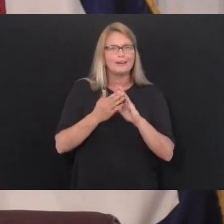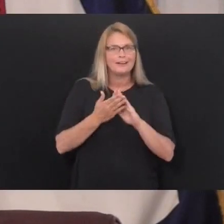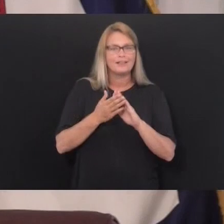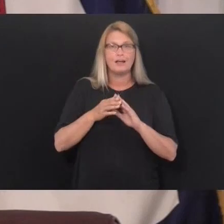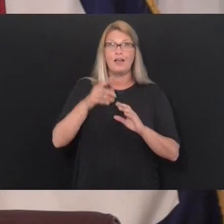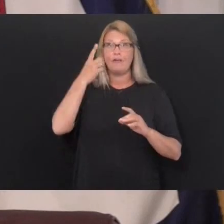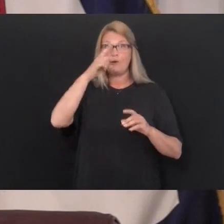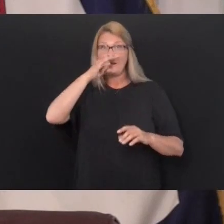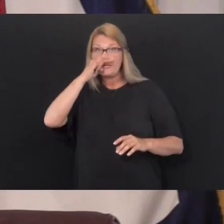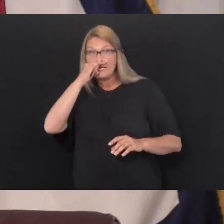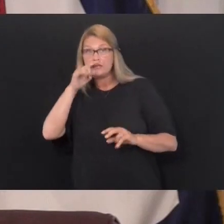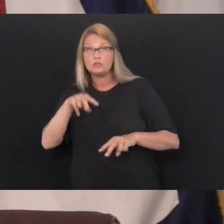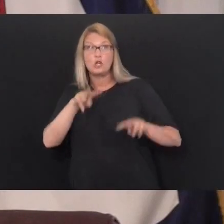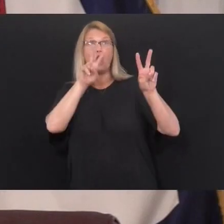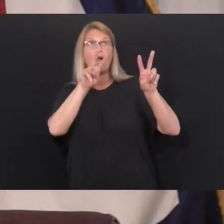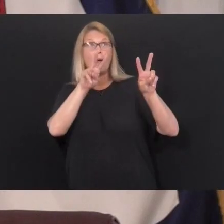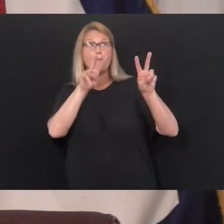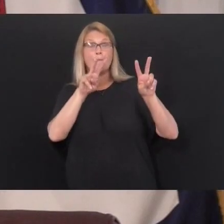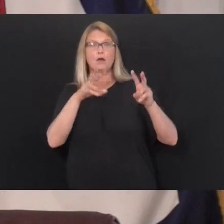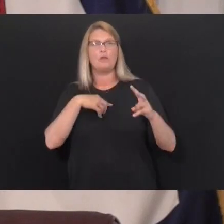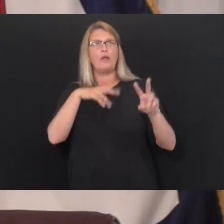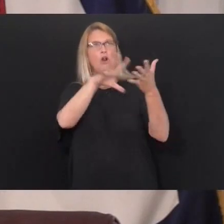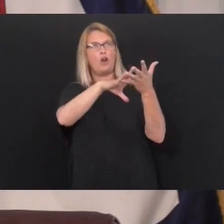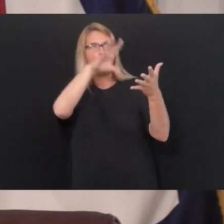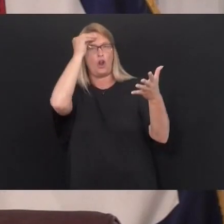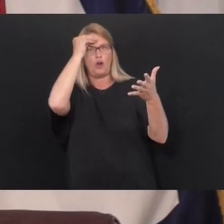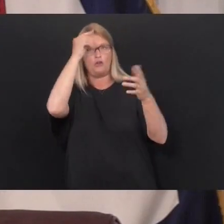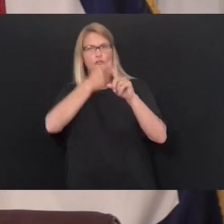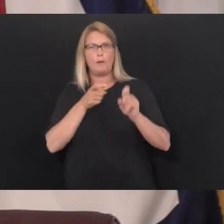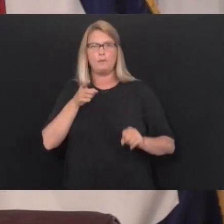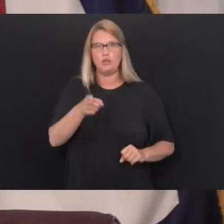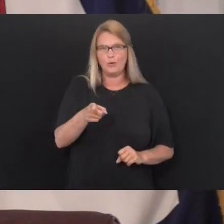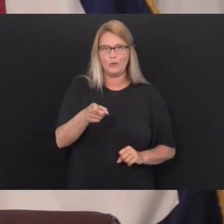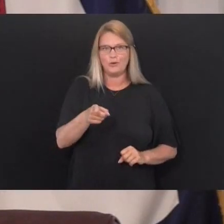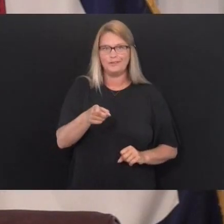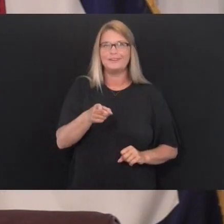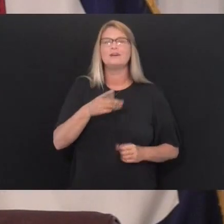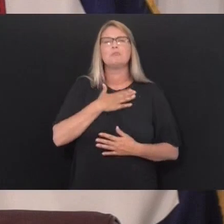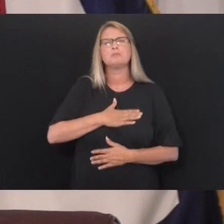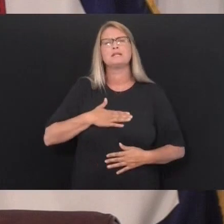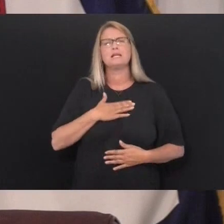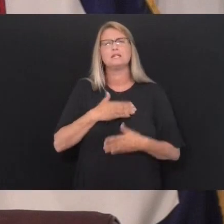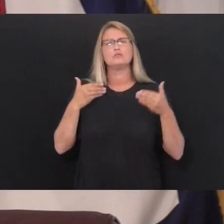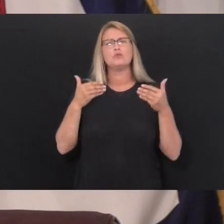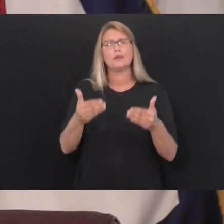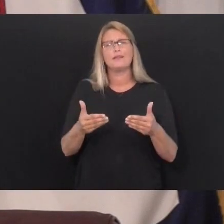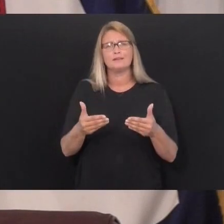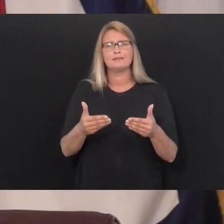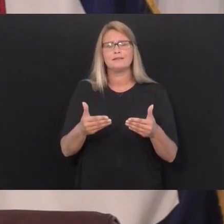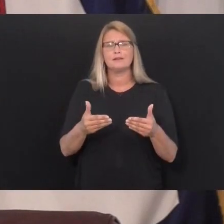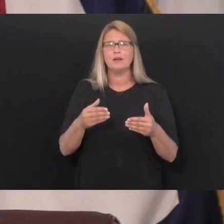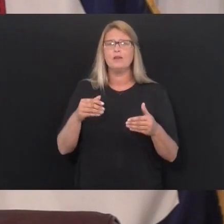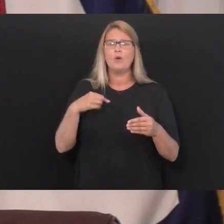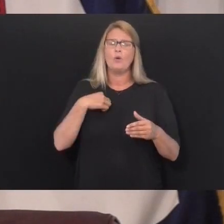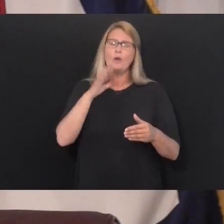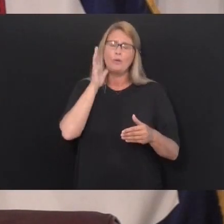of playing one game a week or two, you might have to squeeze in a third in order to get all your games.